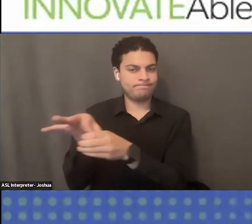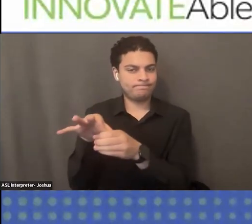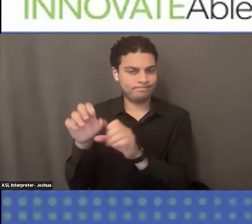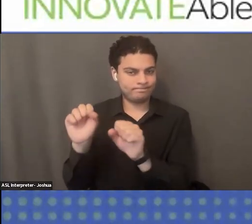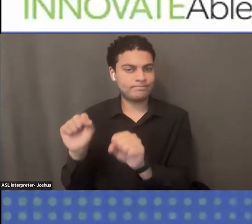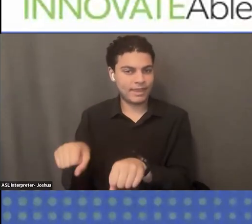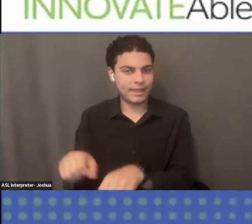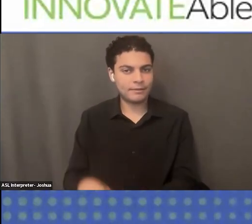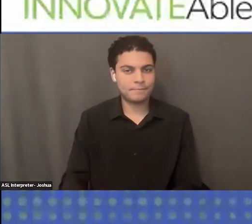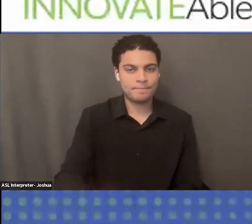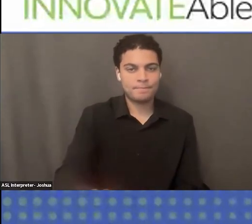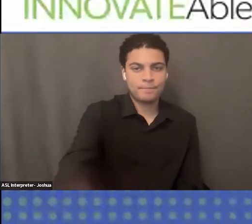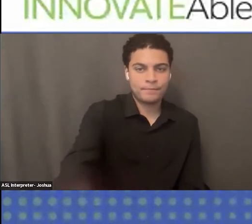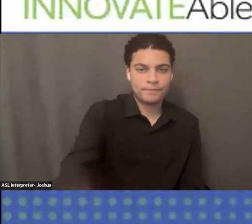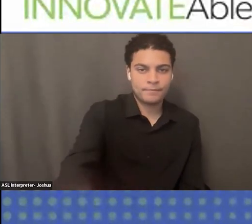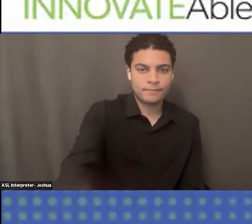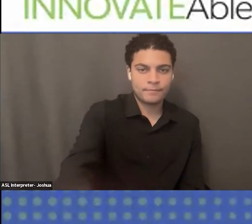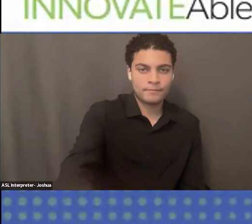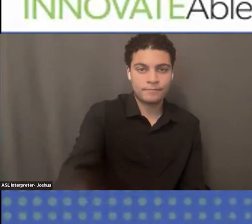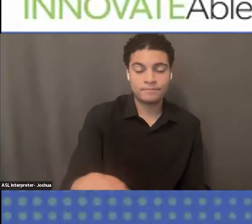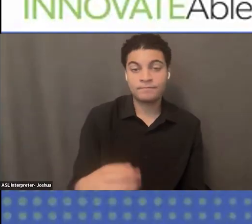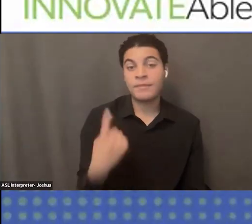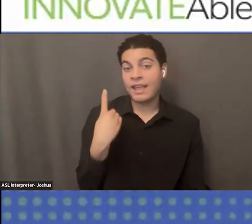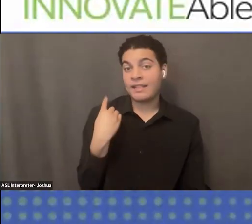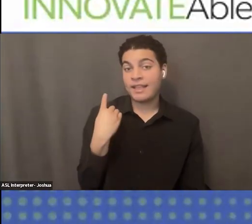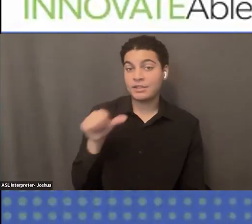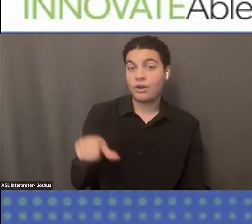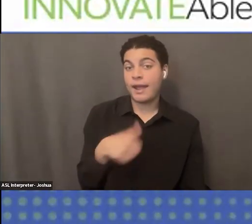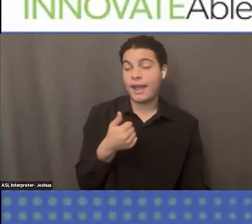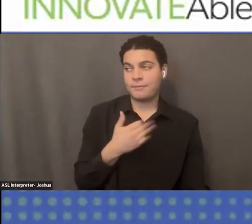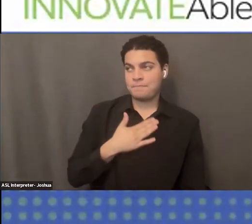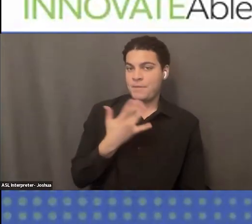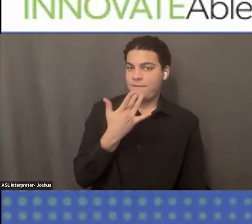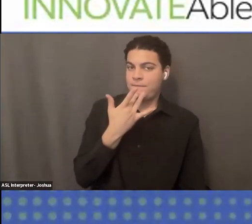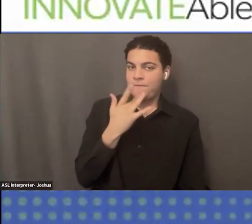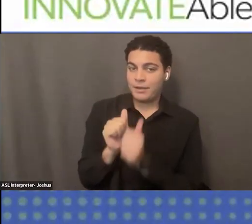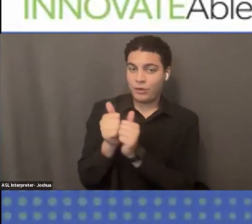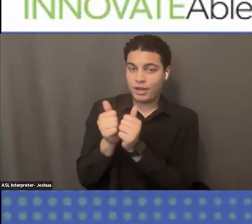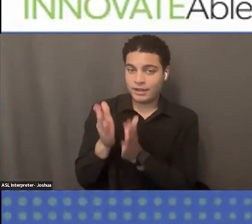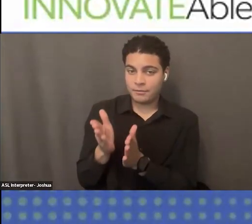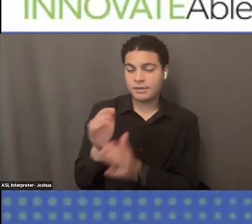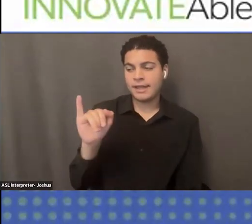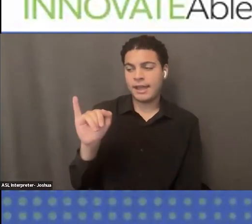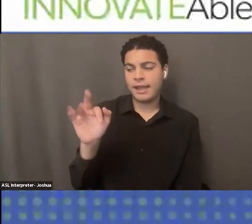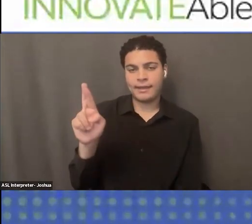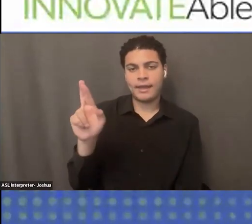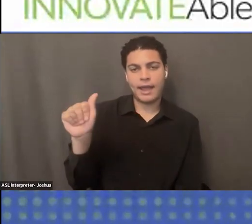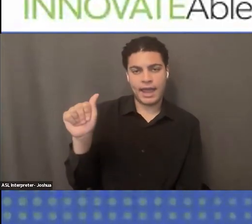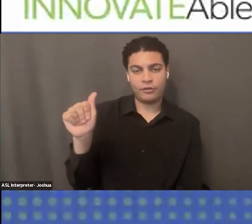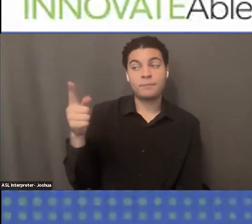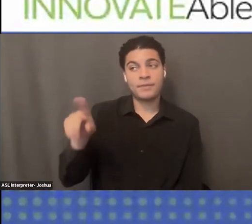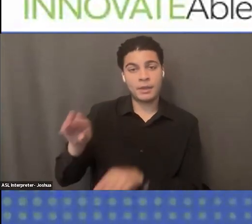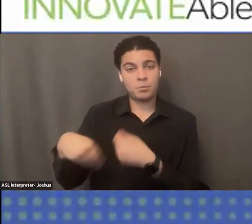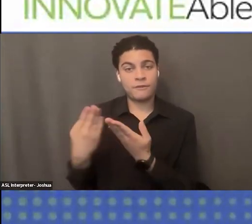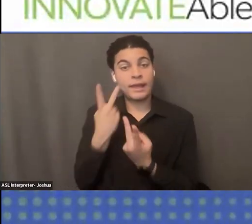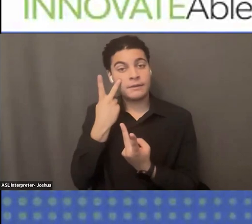Another one of my favorite competitors last year was Aira. Aira provides both visual